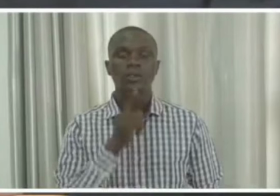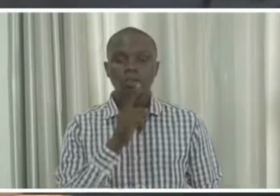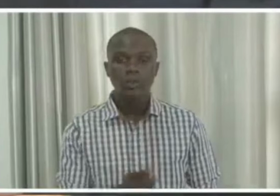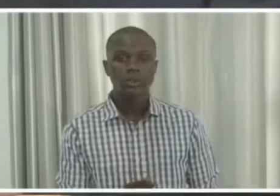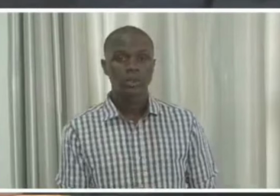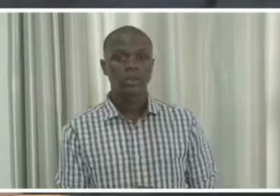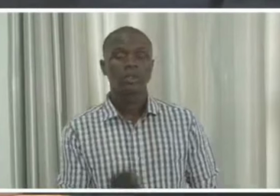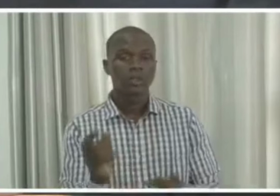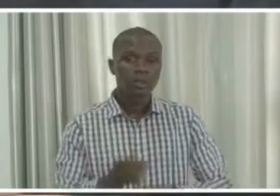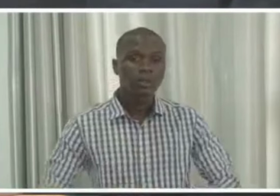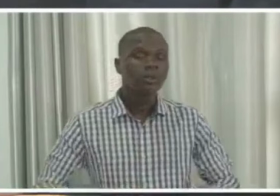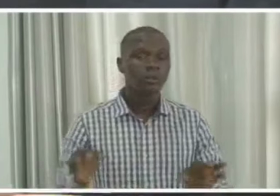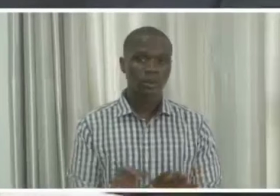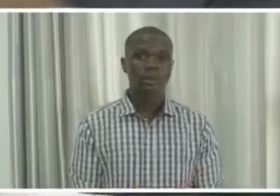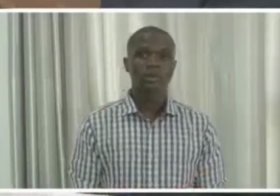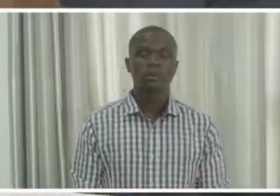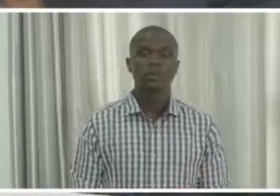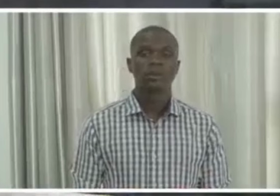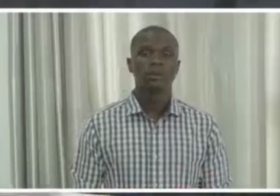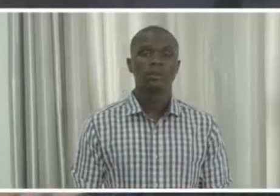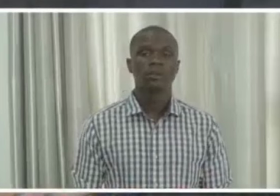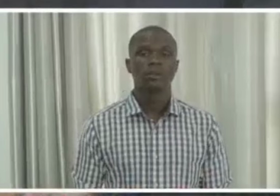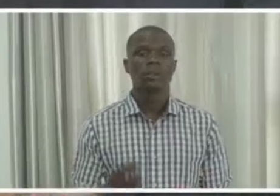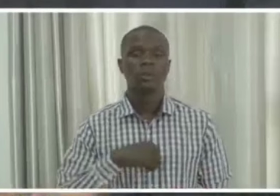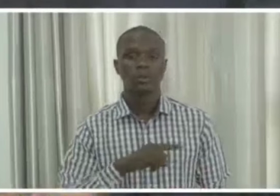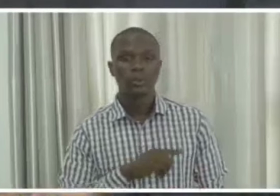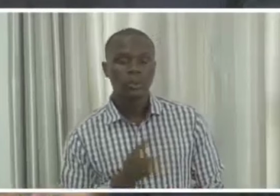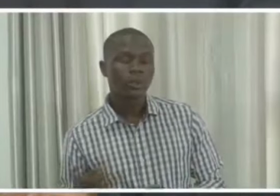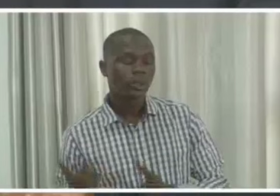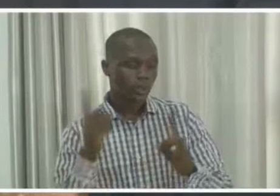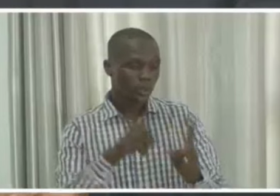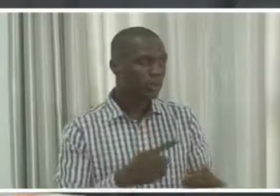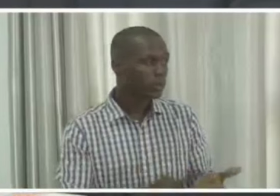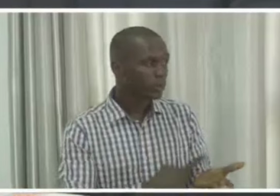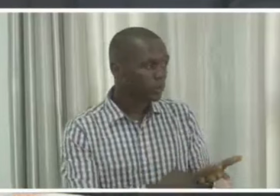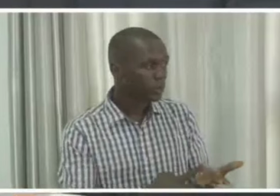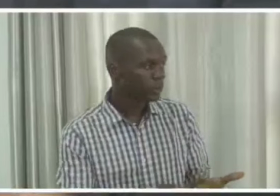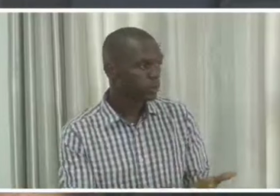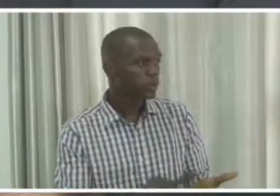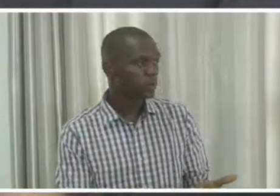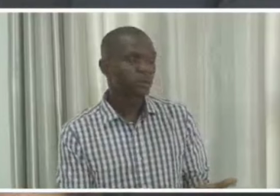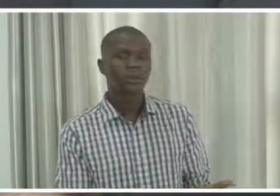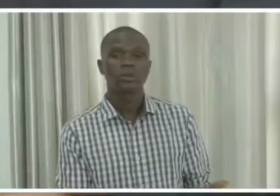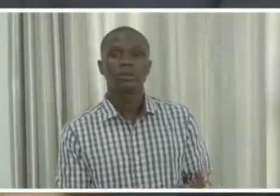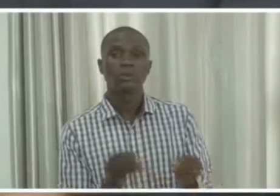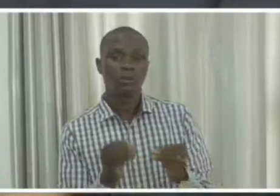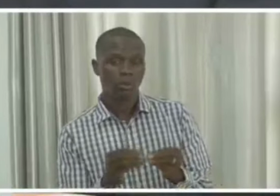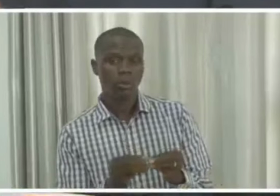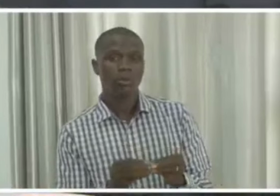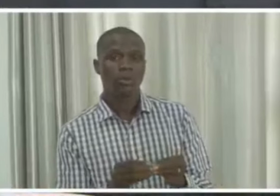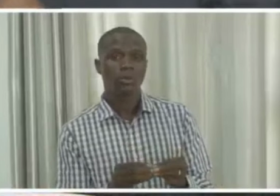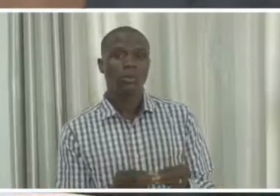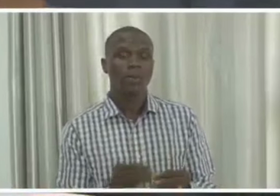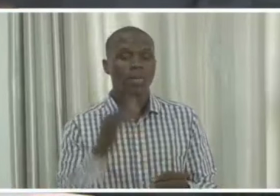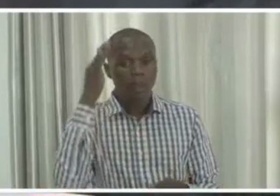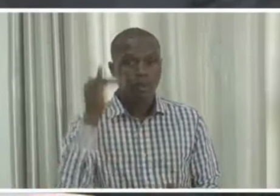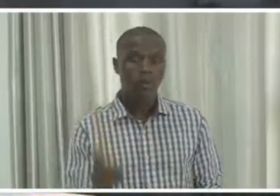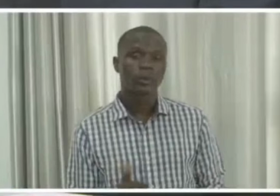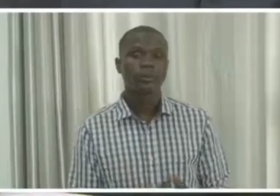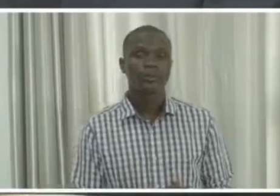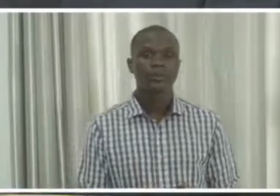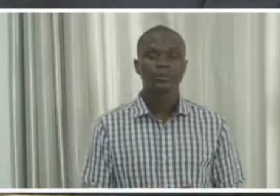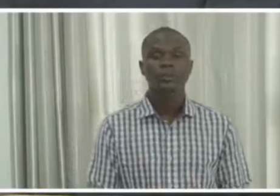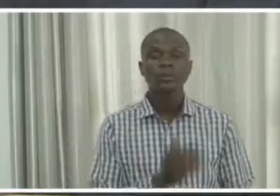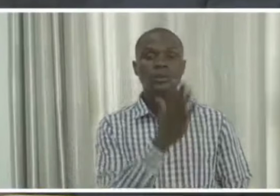2 things that they will really be the push for. One, now for the developed countries there, where now then they cause a lot of the pollution, the way